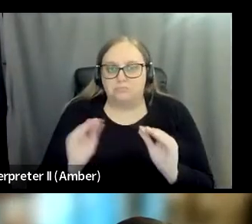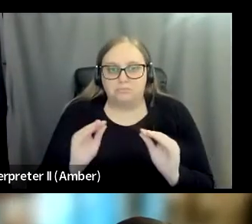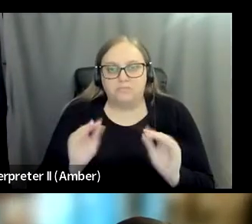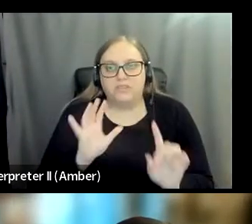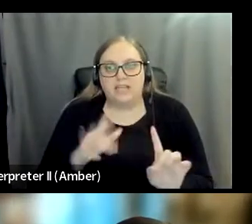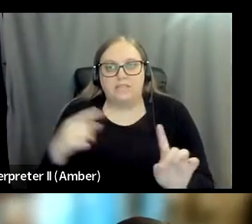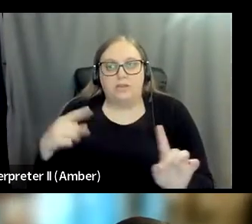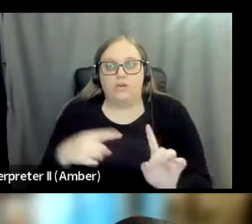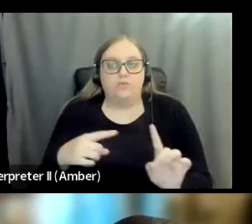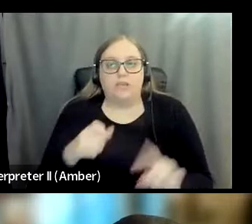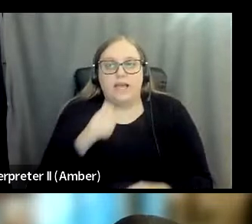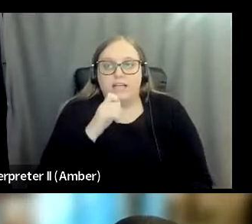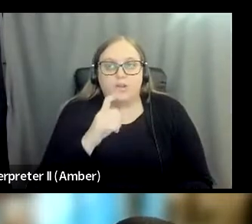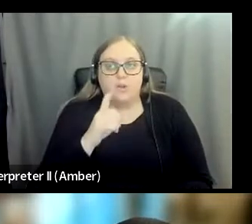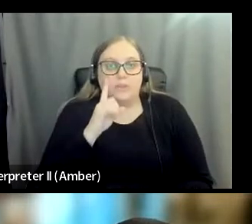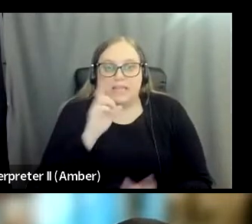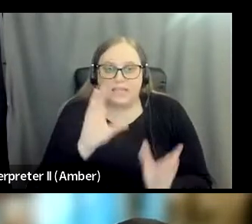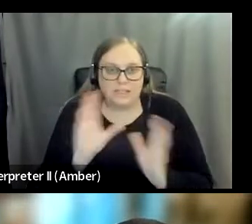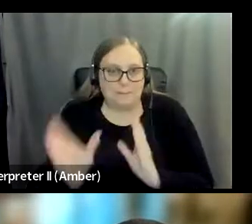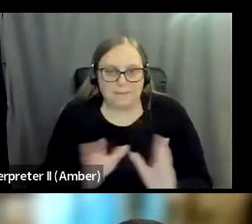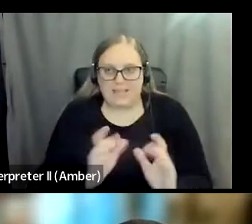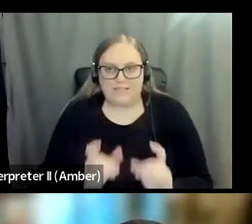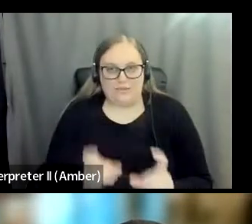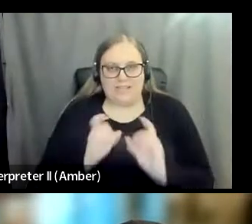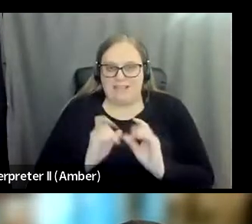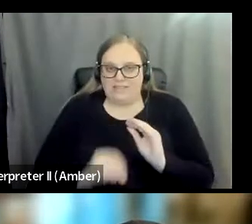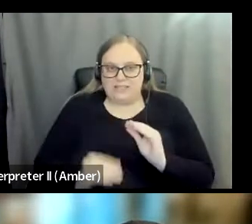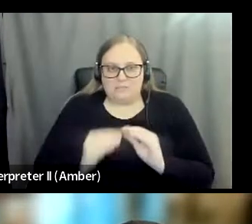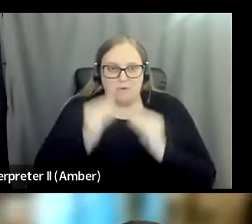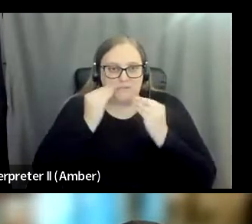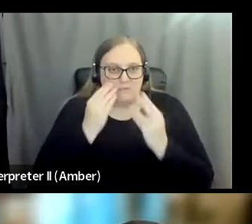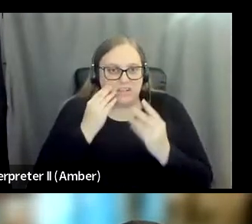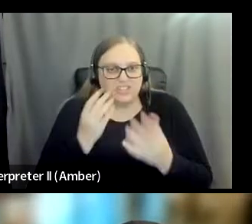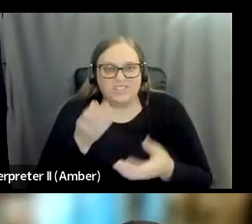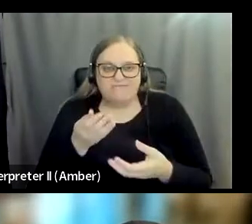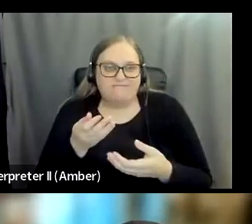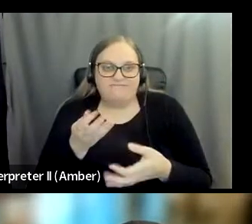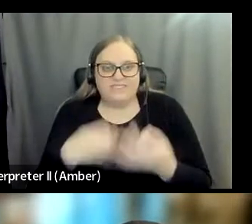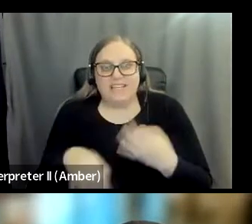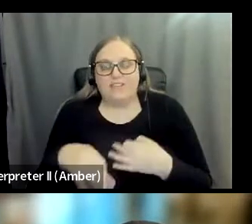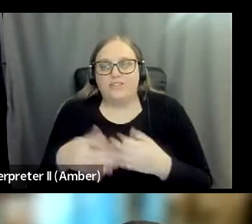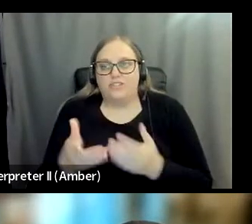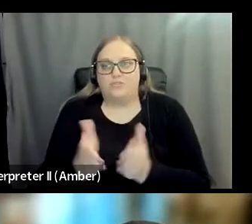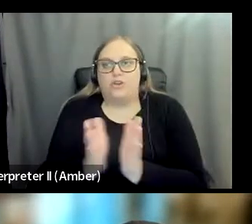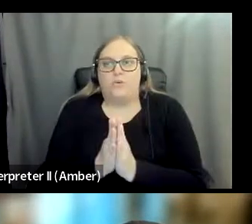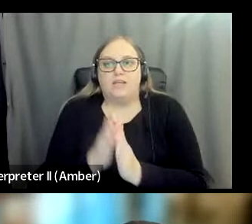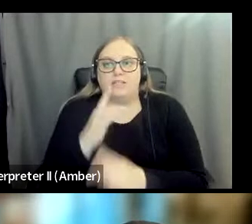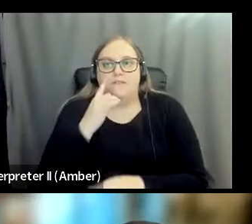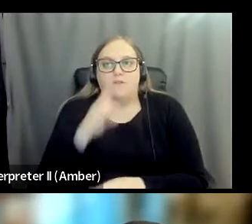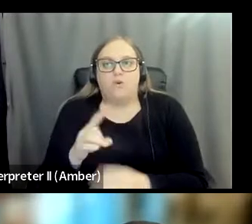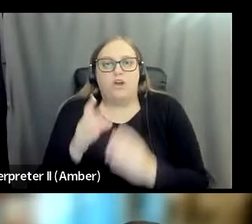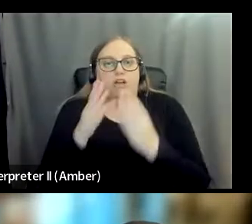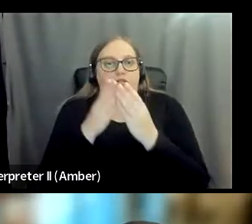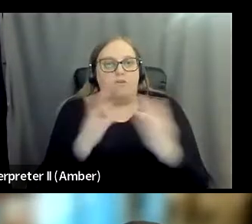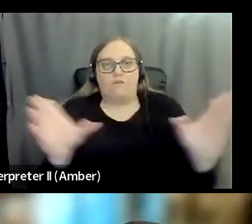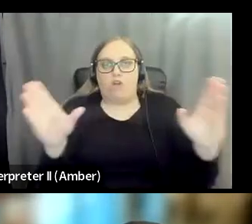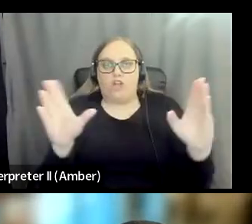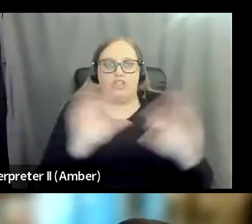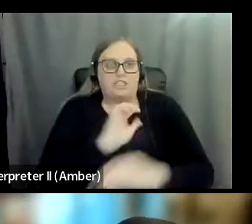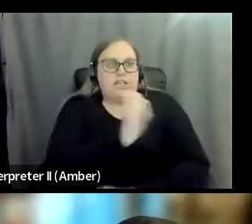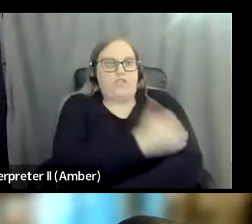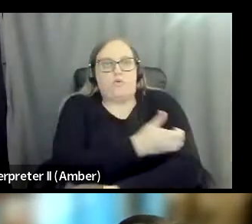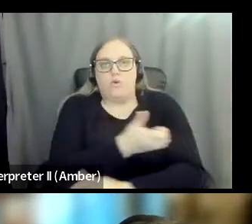is I don't think there is a plan to get us any more information. And instead there's this request for an overarching